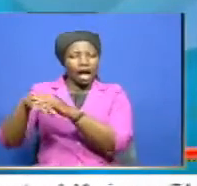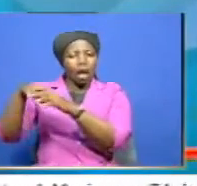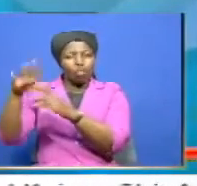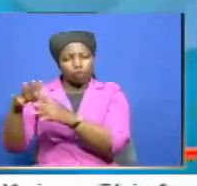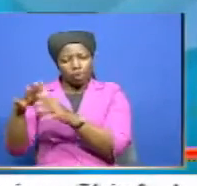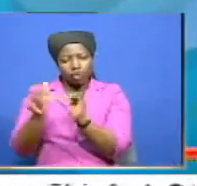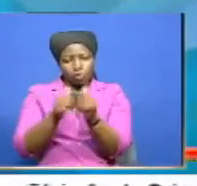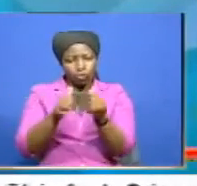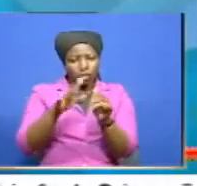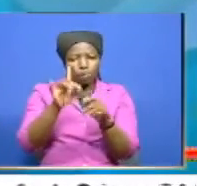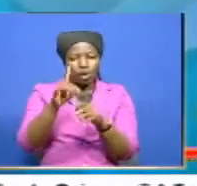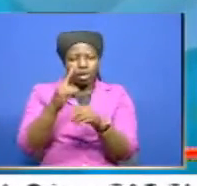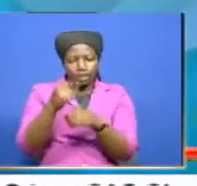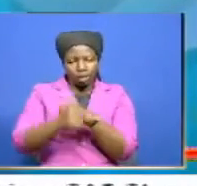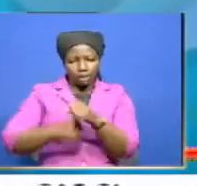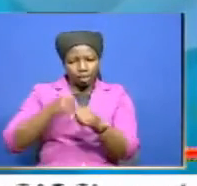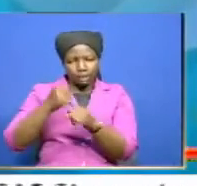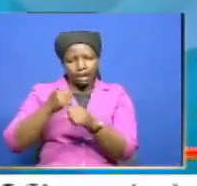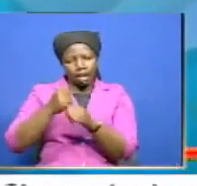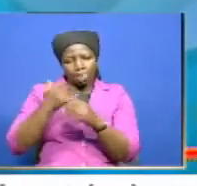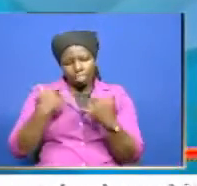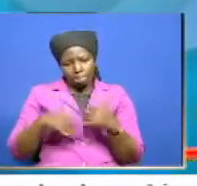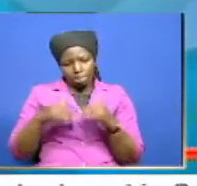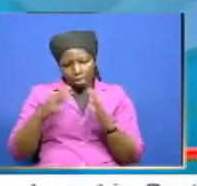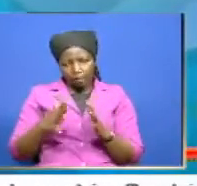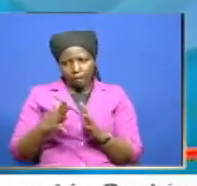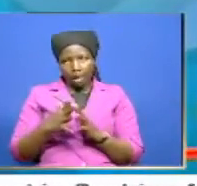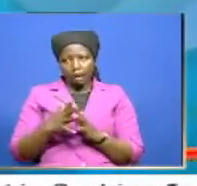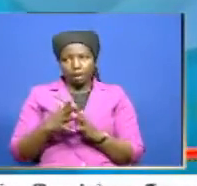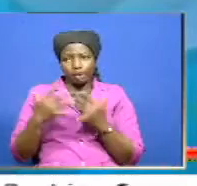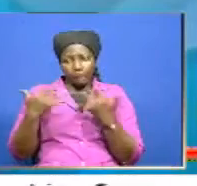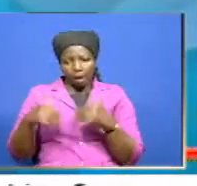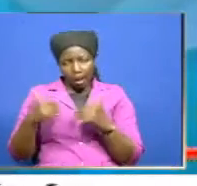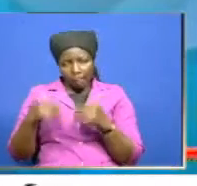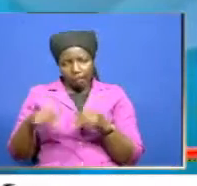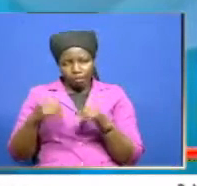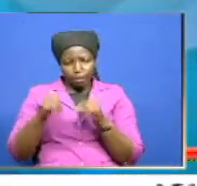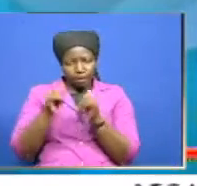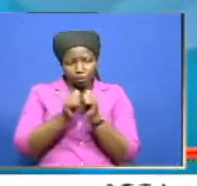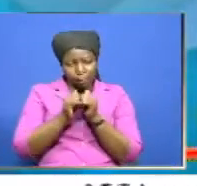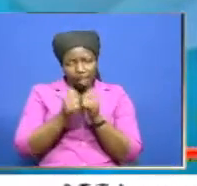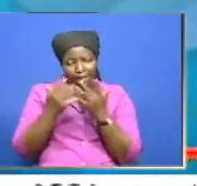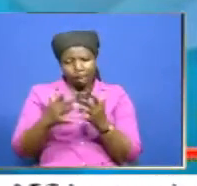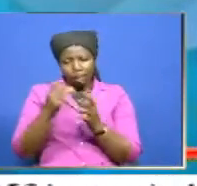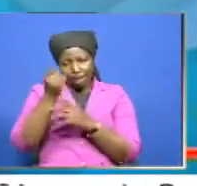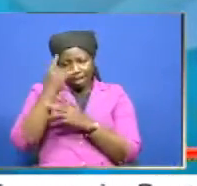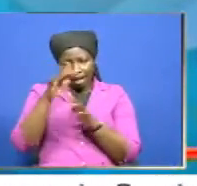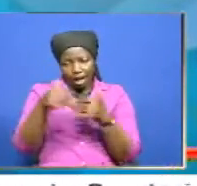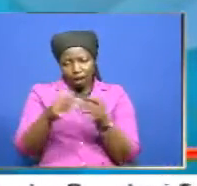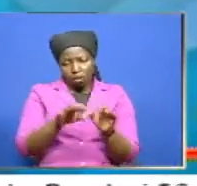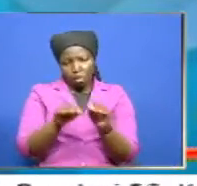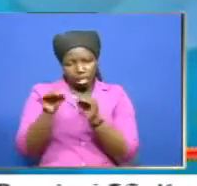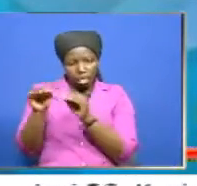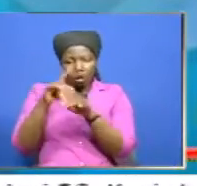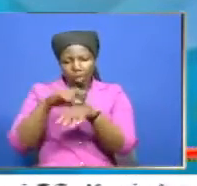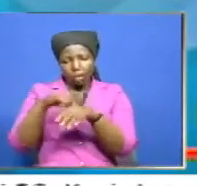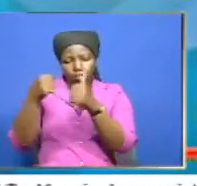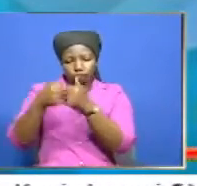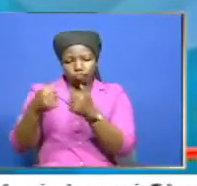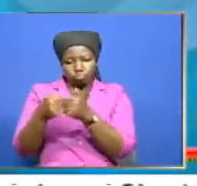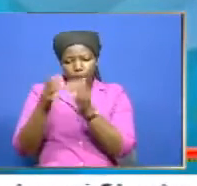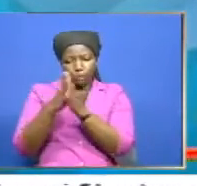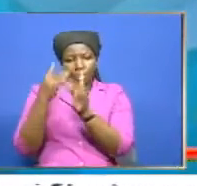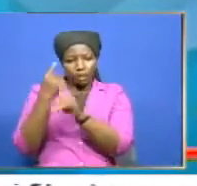then, the more they play together and train together, the more now they understand how to transition. And when you play different teams, different